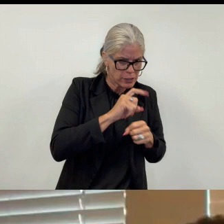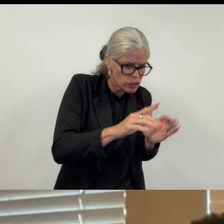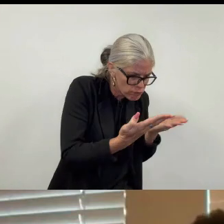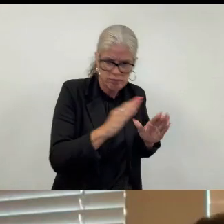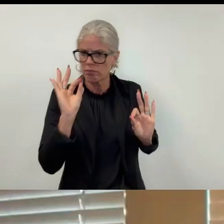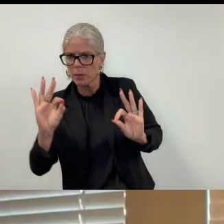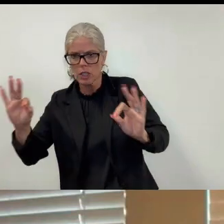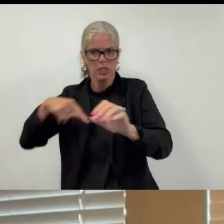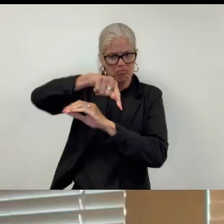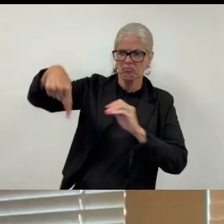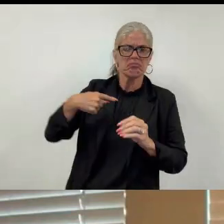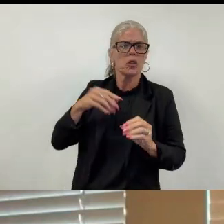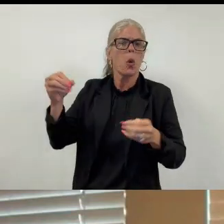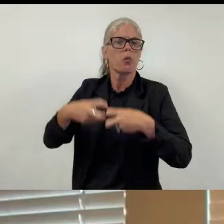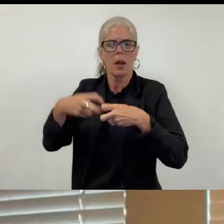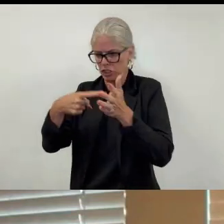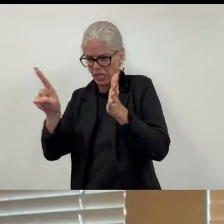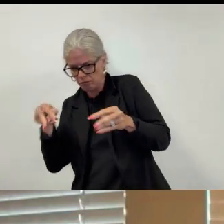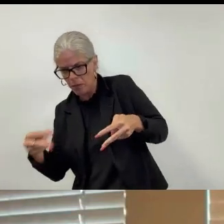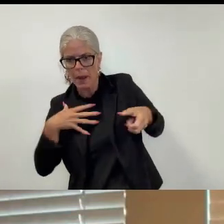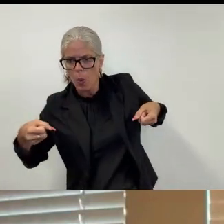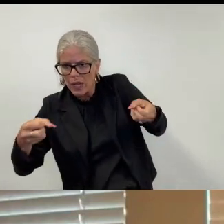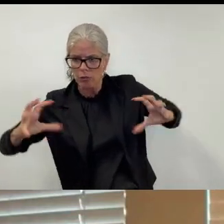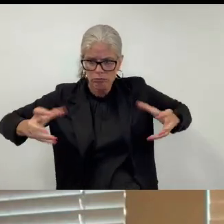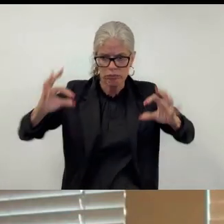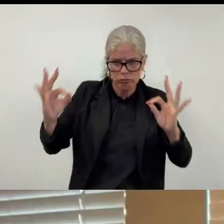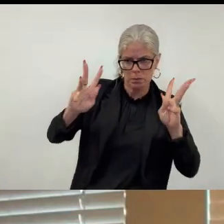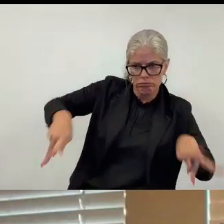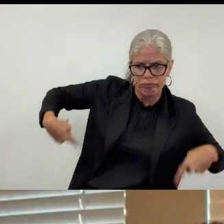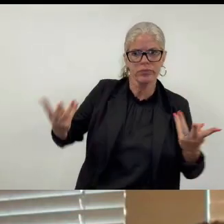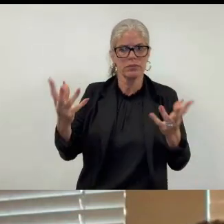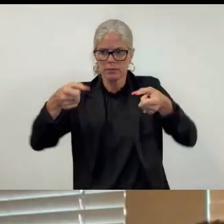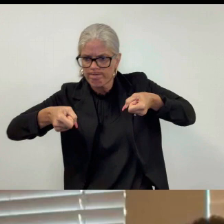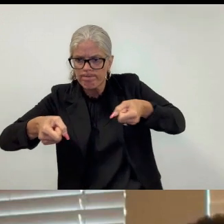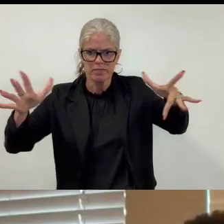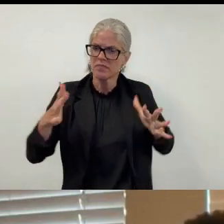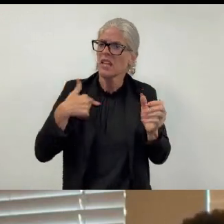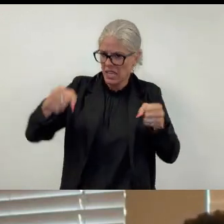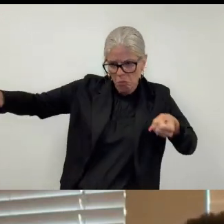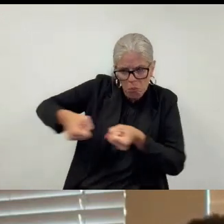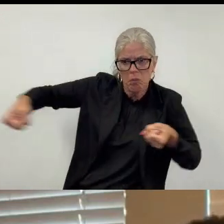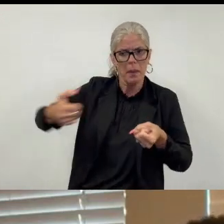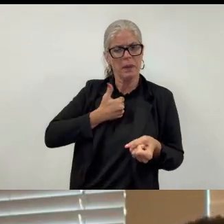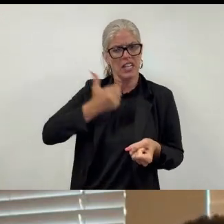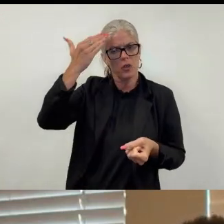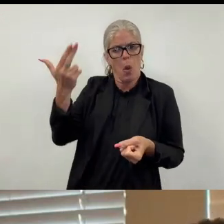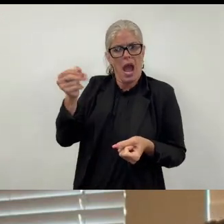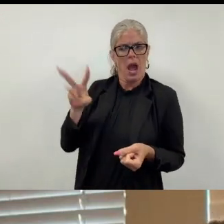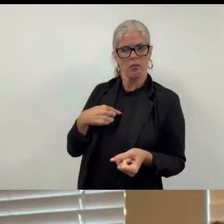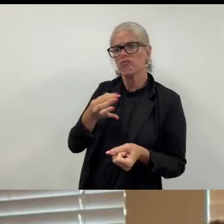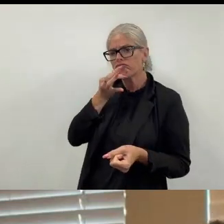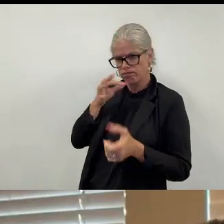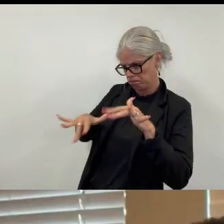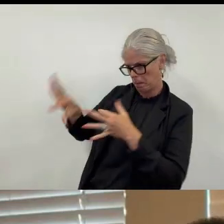the brakes, check the, where my wheels come on and off. And that's any, rigid frame or collapsible wheelchair.